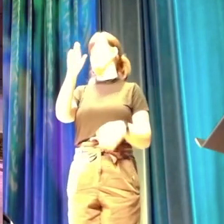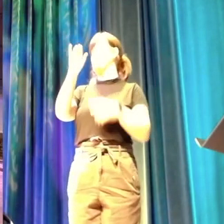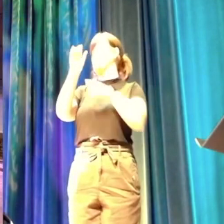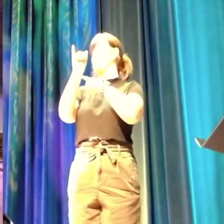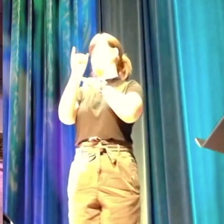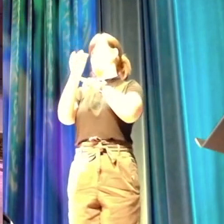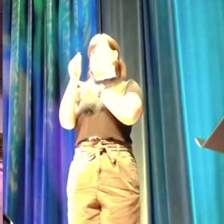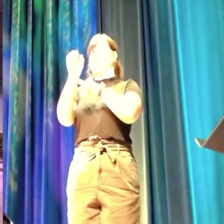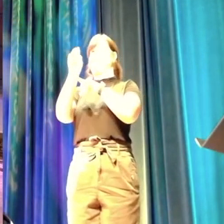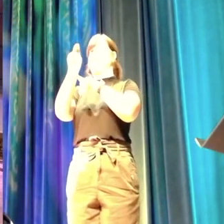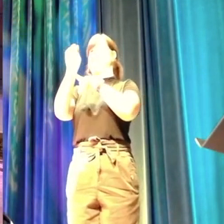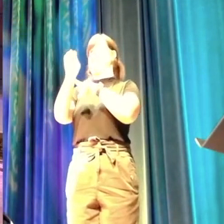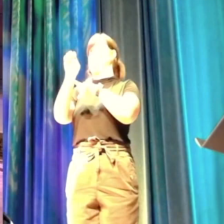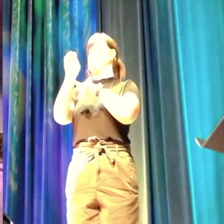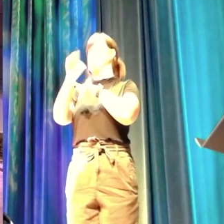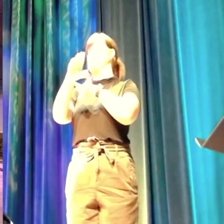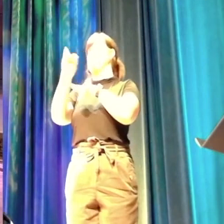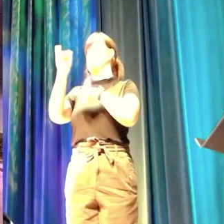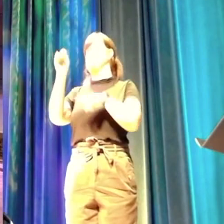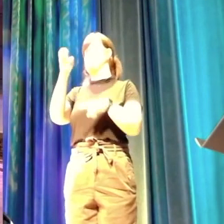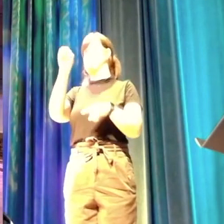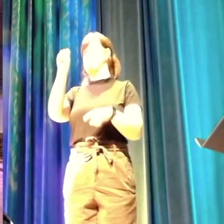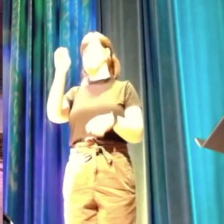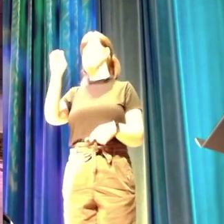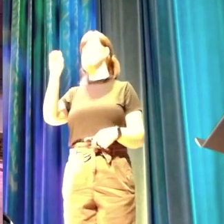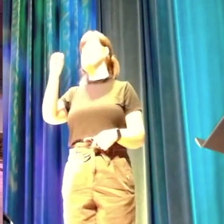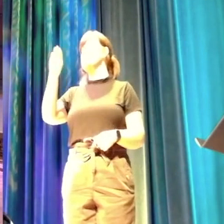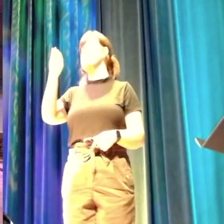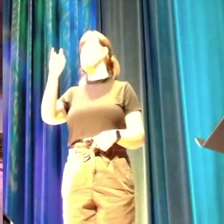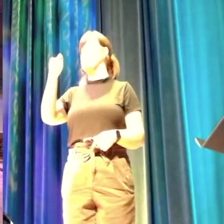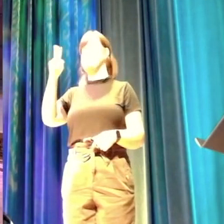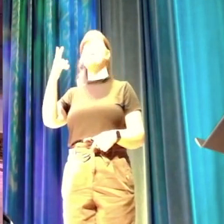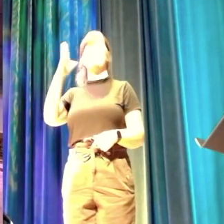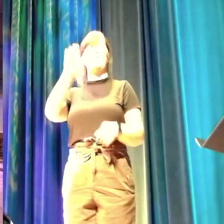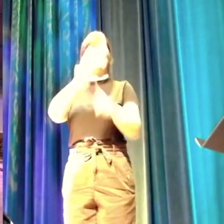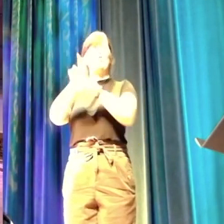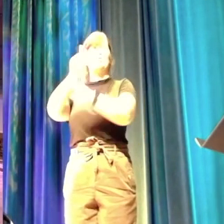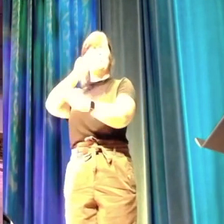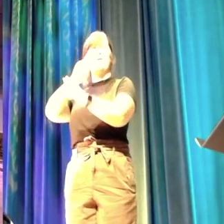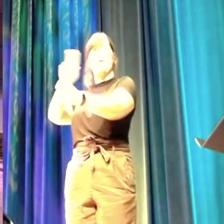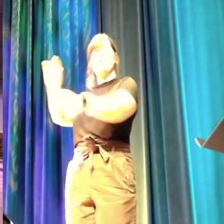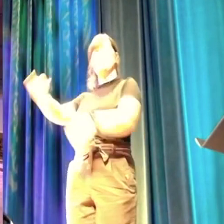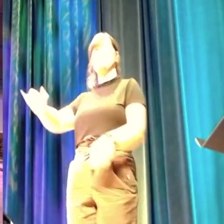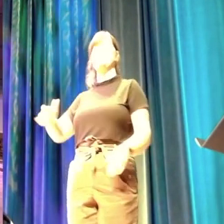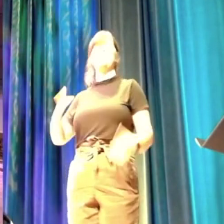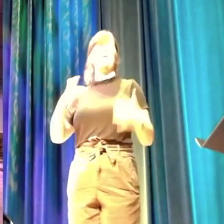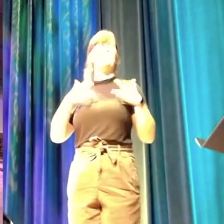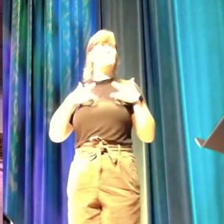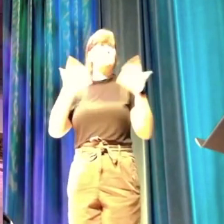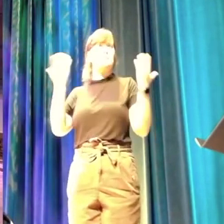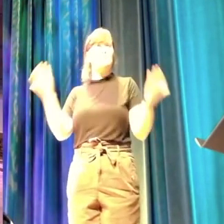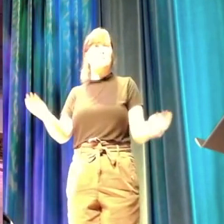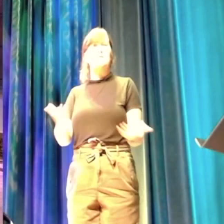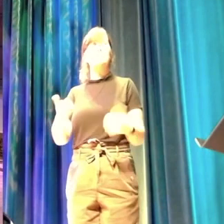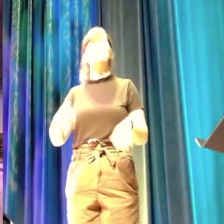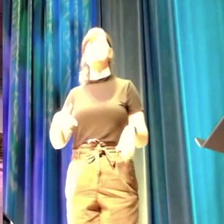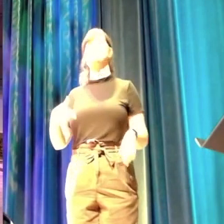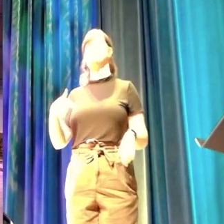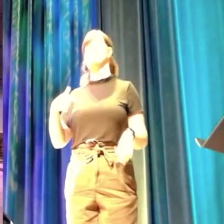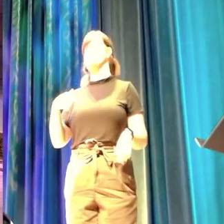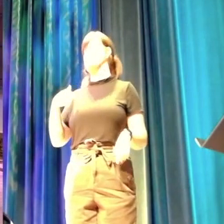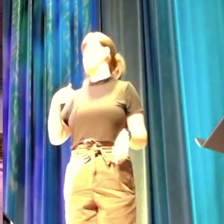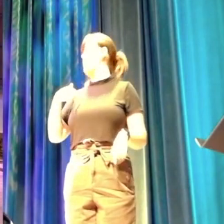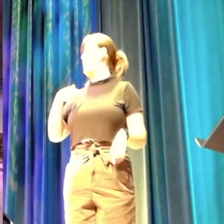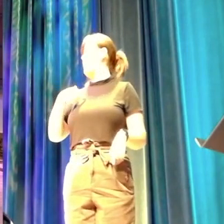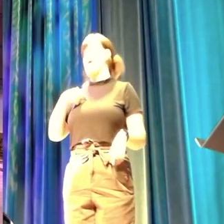for also being honored, as well as other people here. I'm delighted to be here. Matter of fact, I hate to.